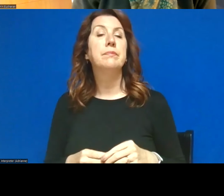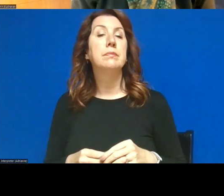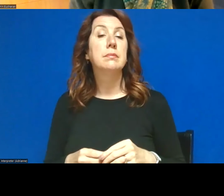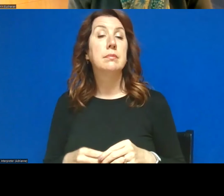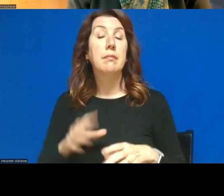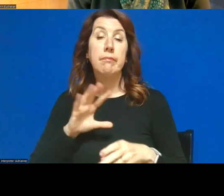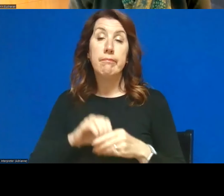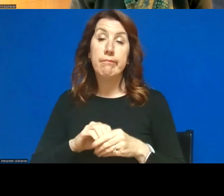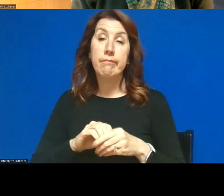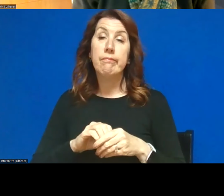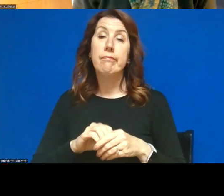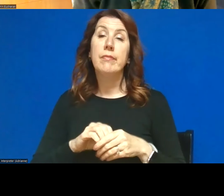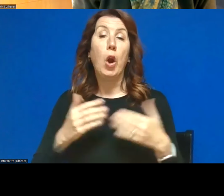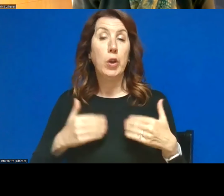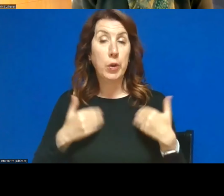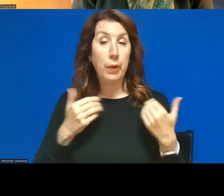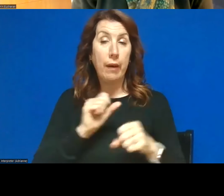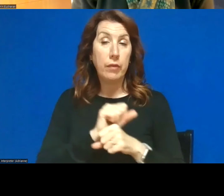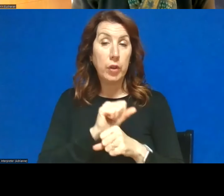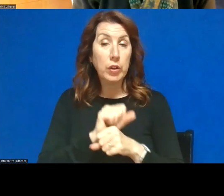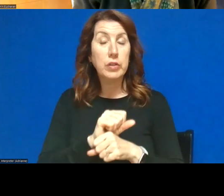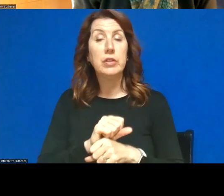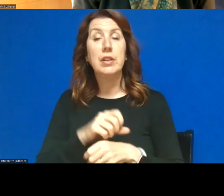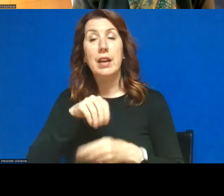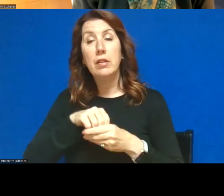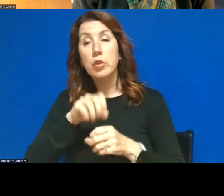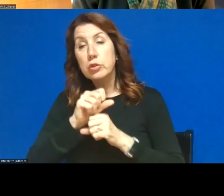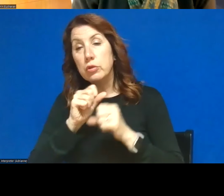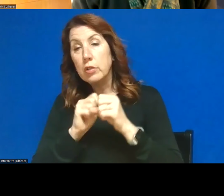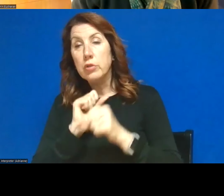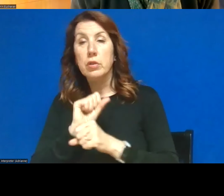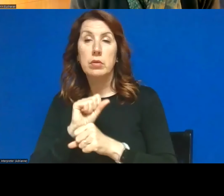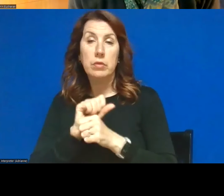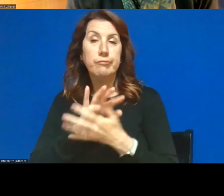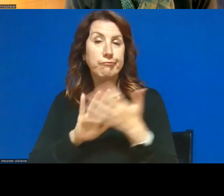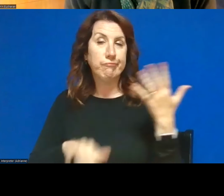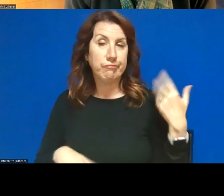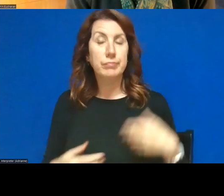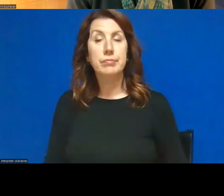including our children and youth efforts and our infrastructure efforts and workforce